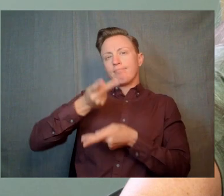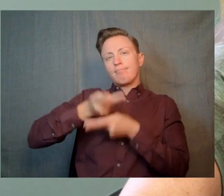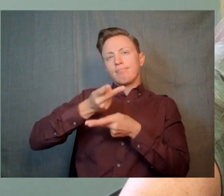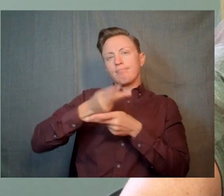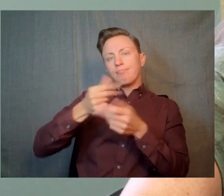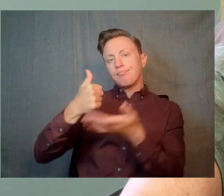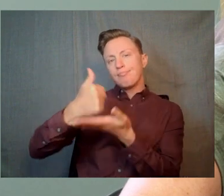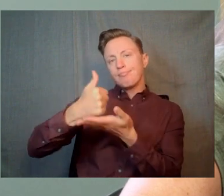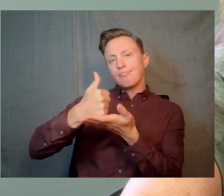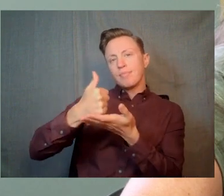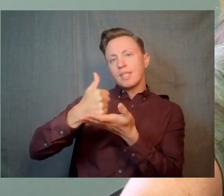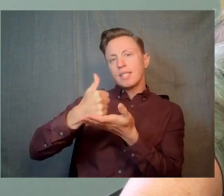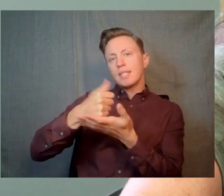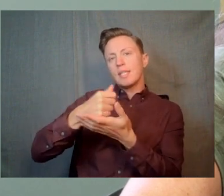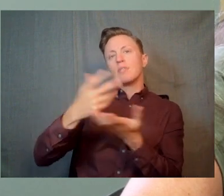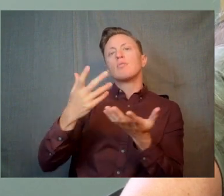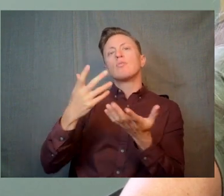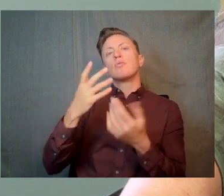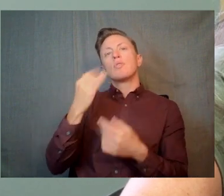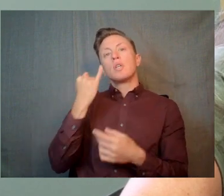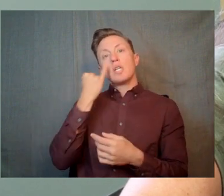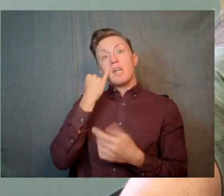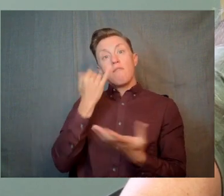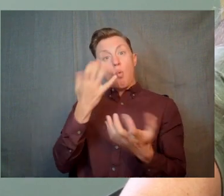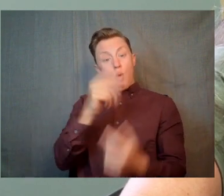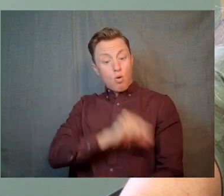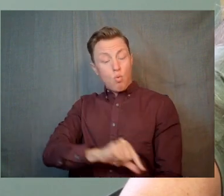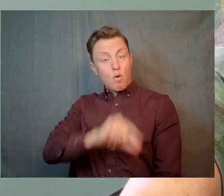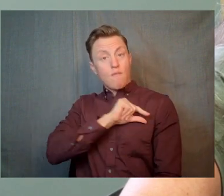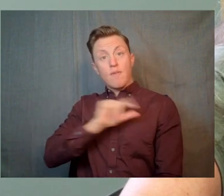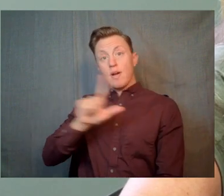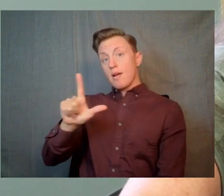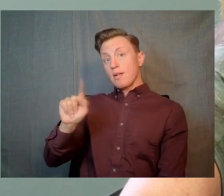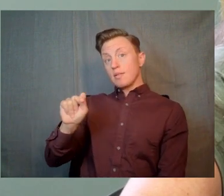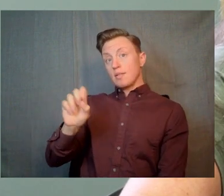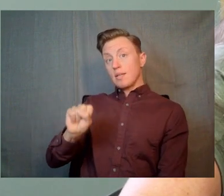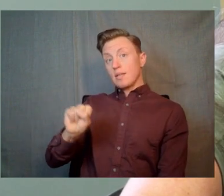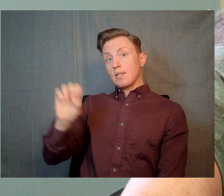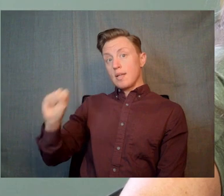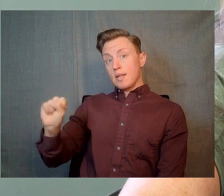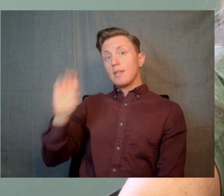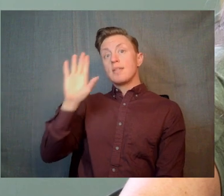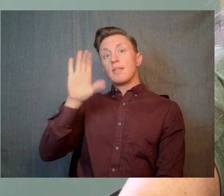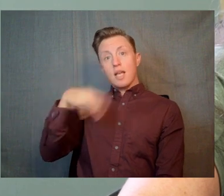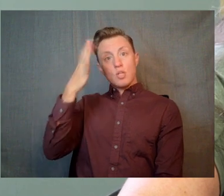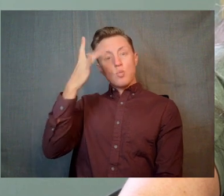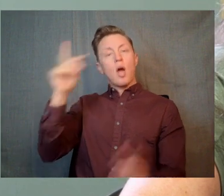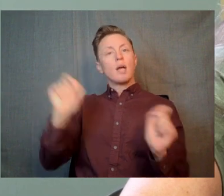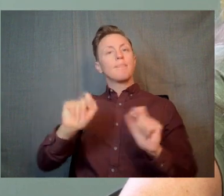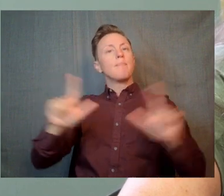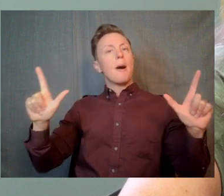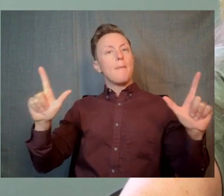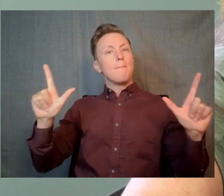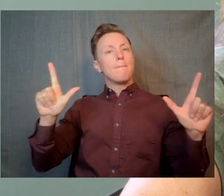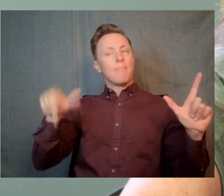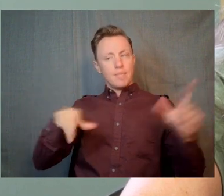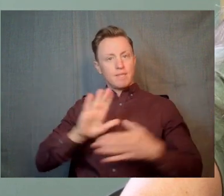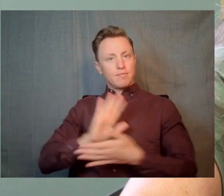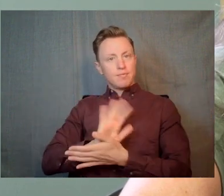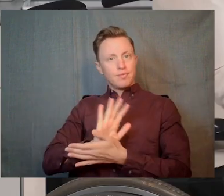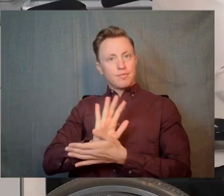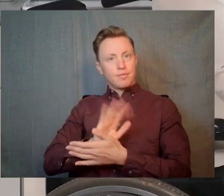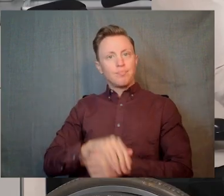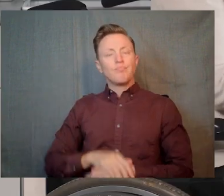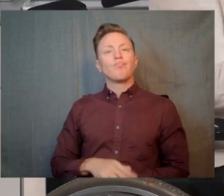level of assistance to qualify for LTSS, hence the purpose of this